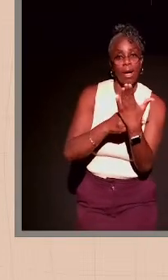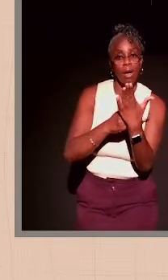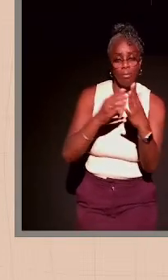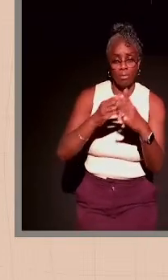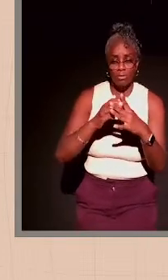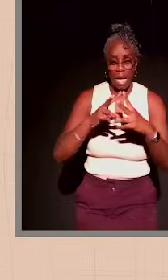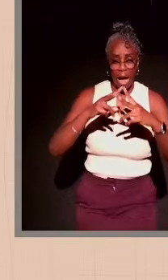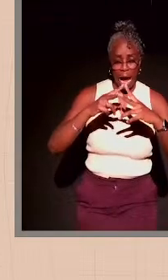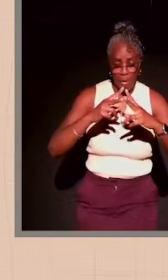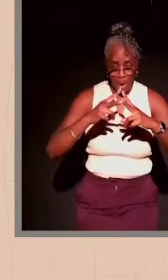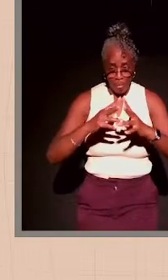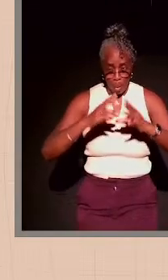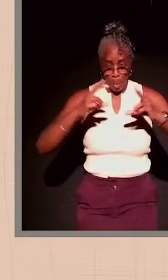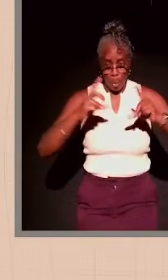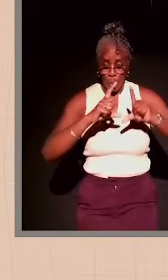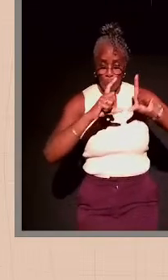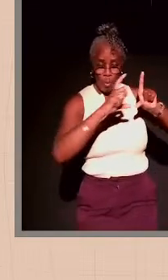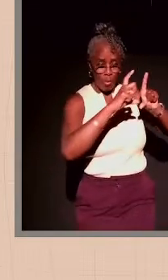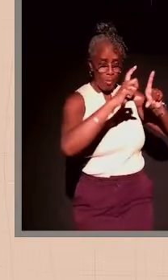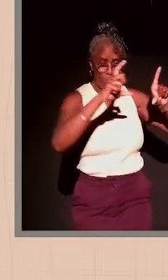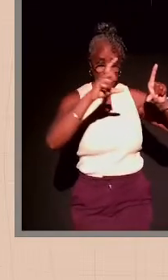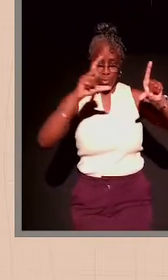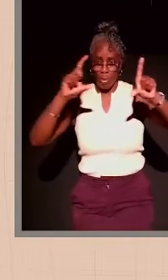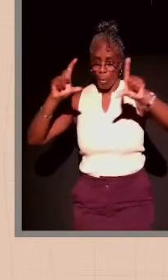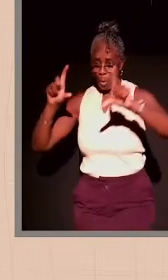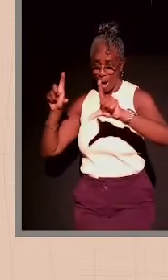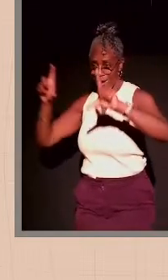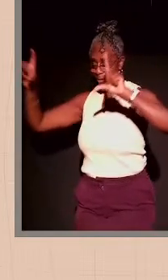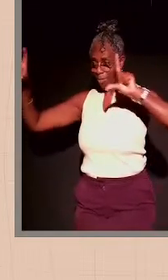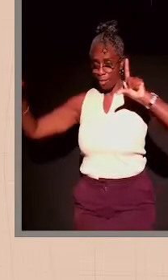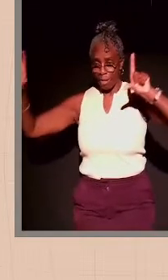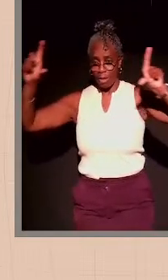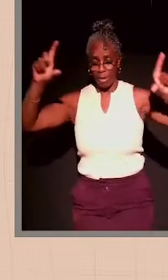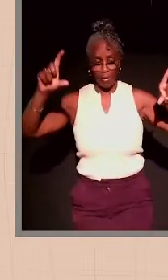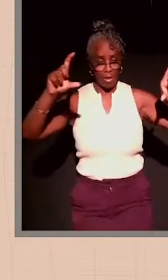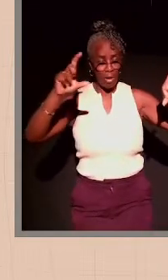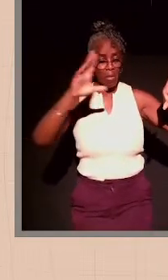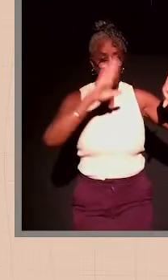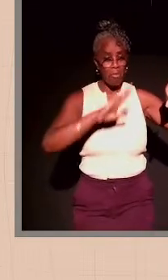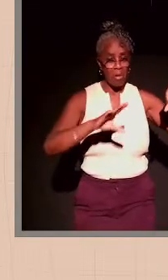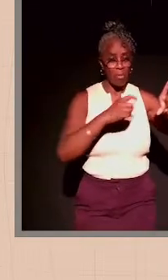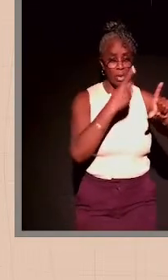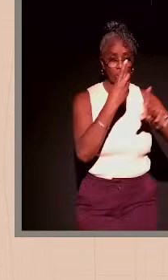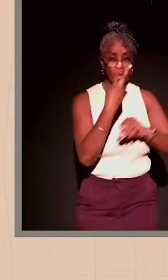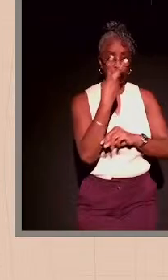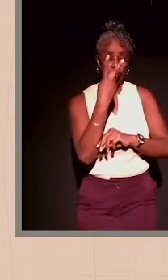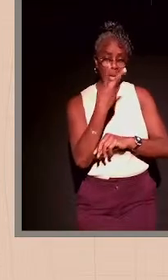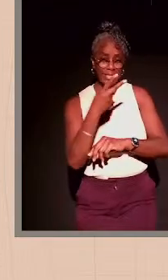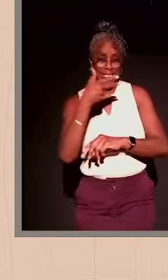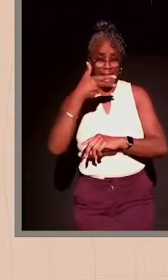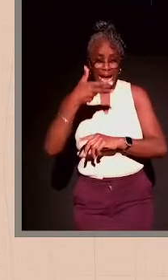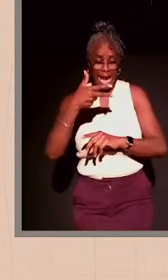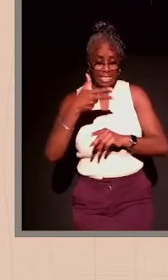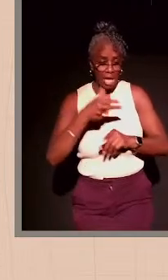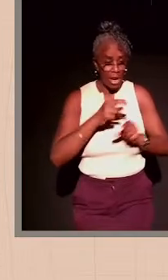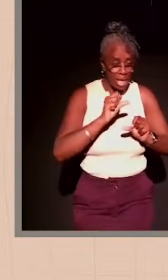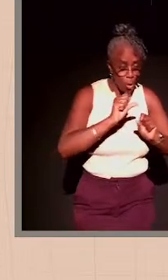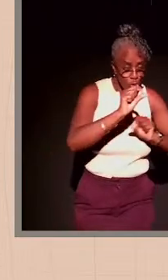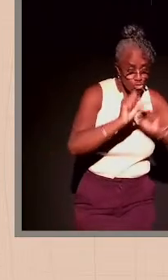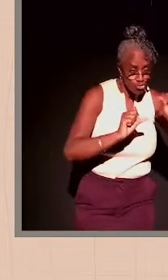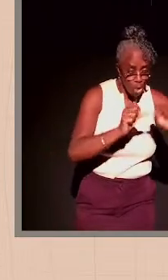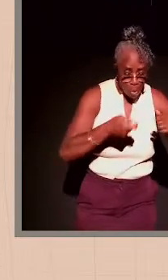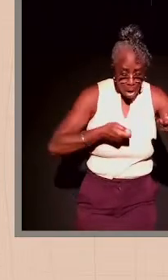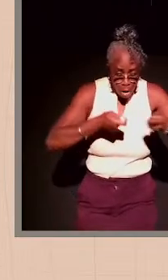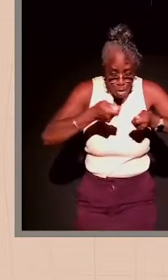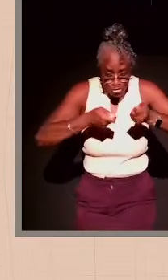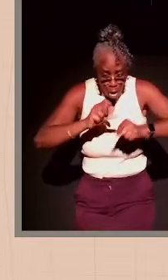wide to any one of 128 MIDI controller change